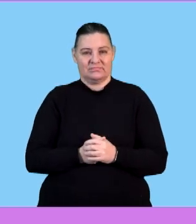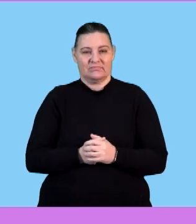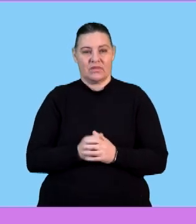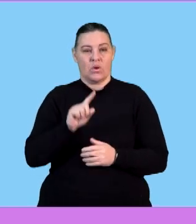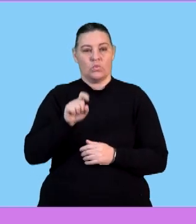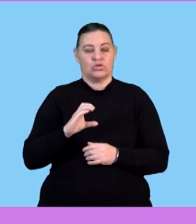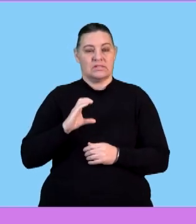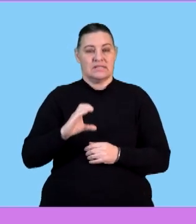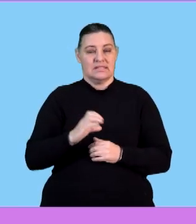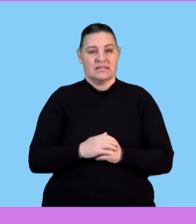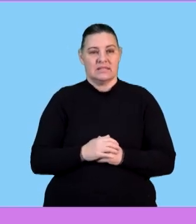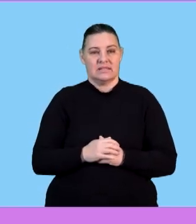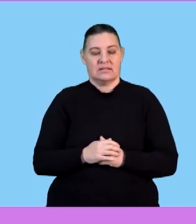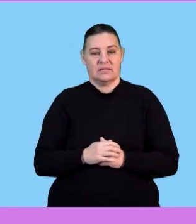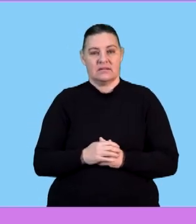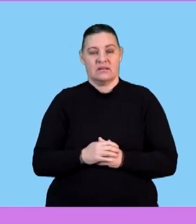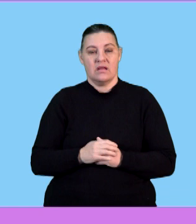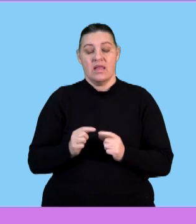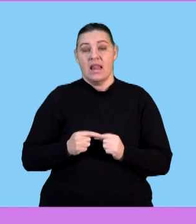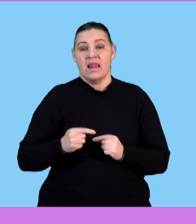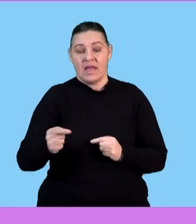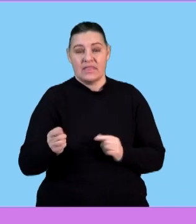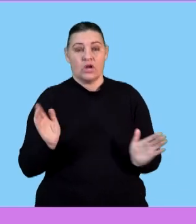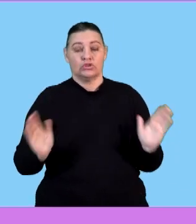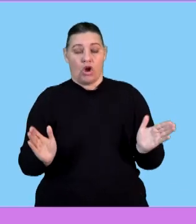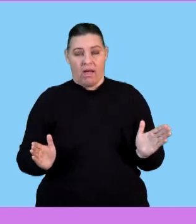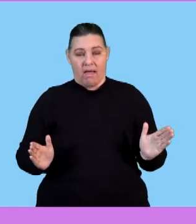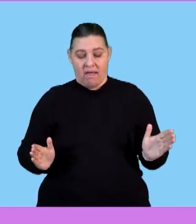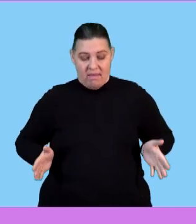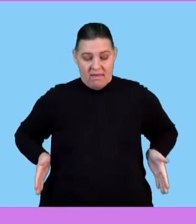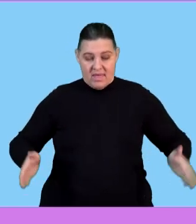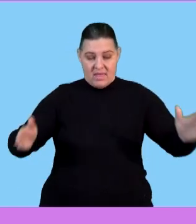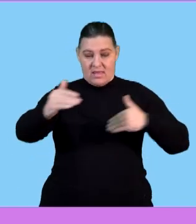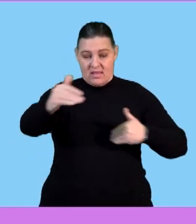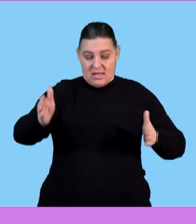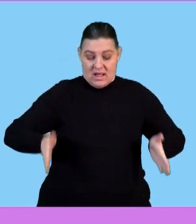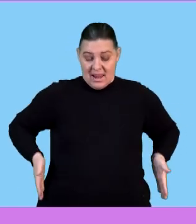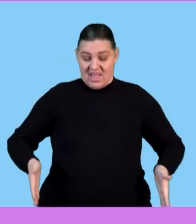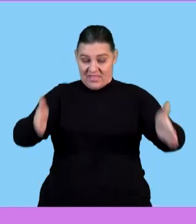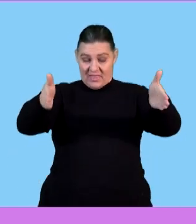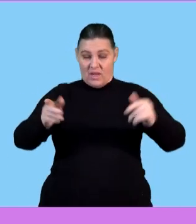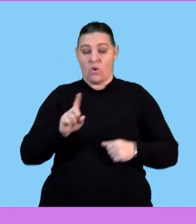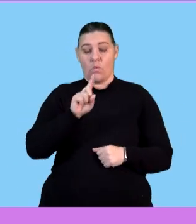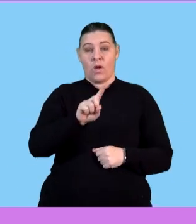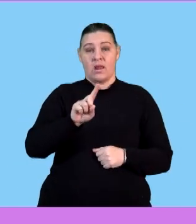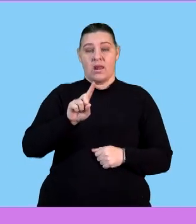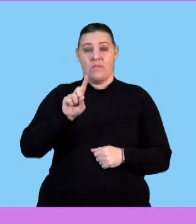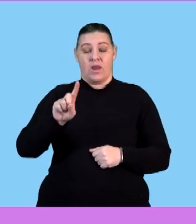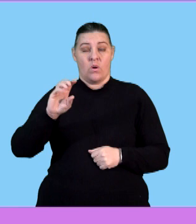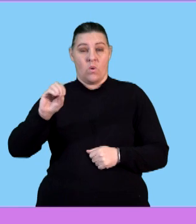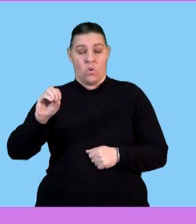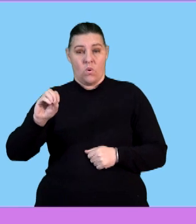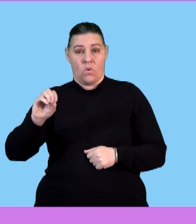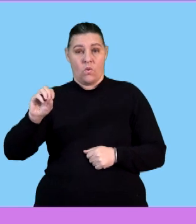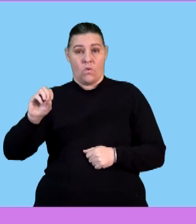question C. The length of a soccer field is 110 meters. How